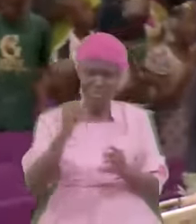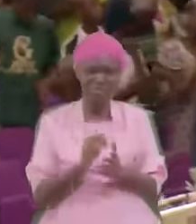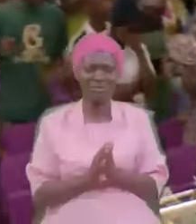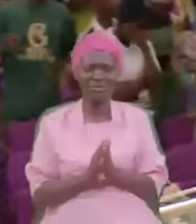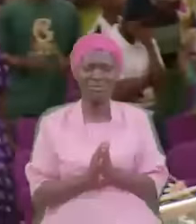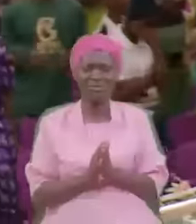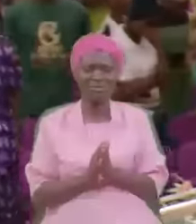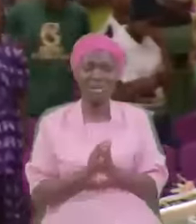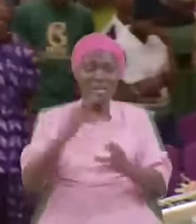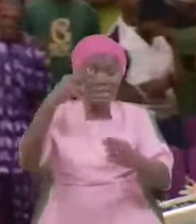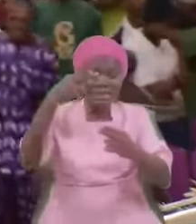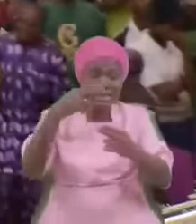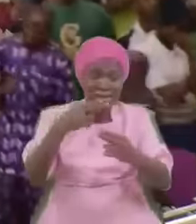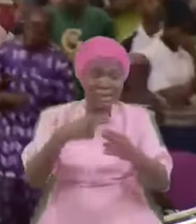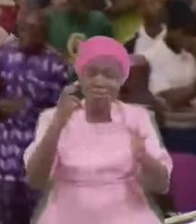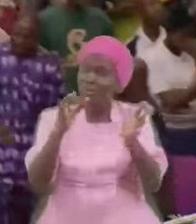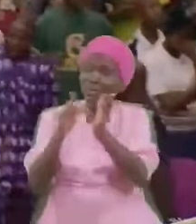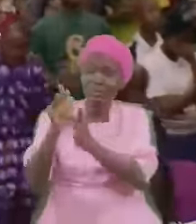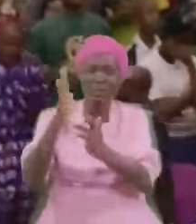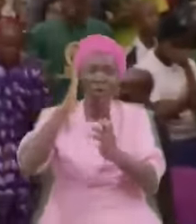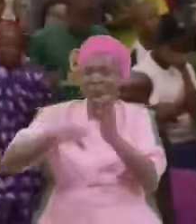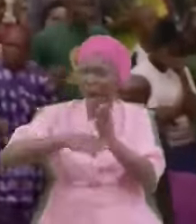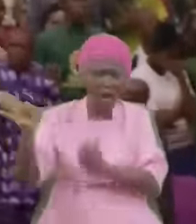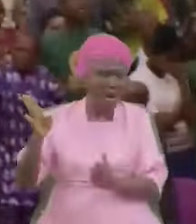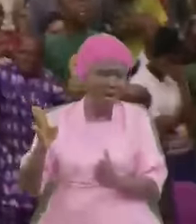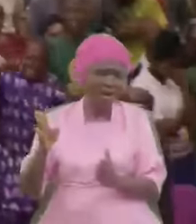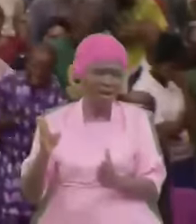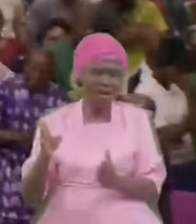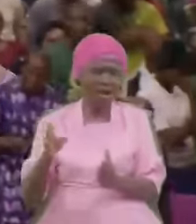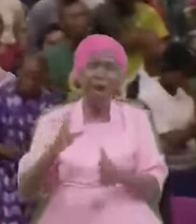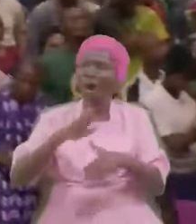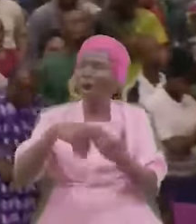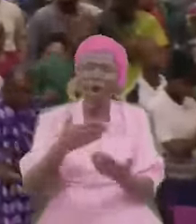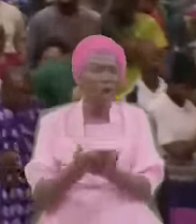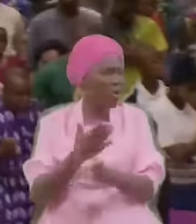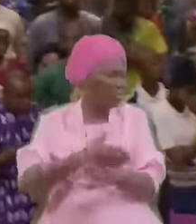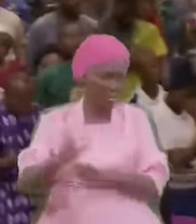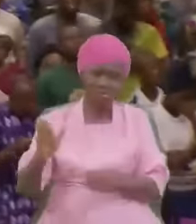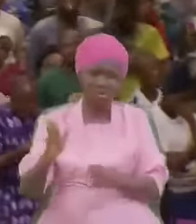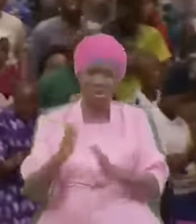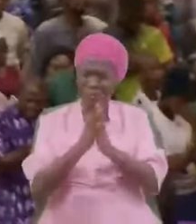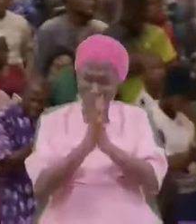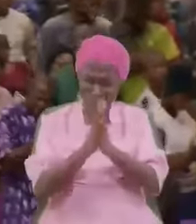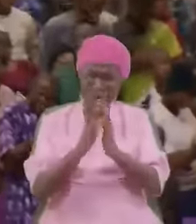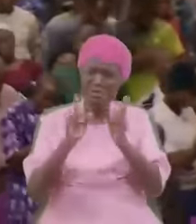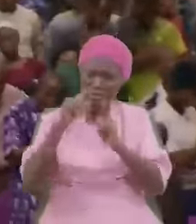the name of Jesus will drive them all away.